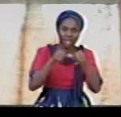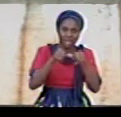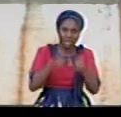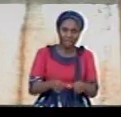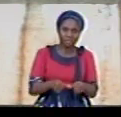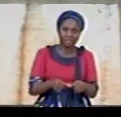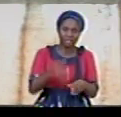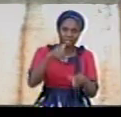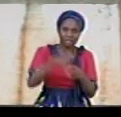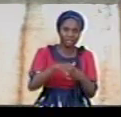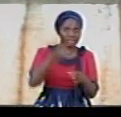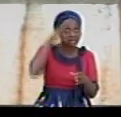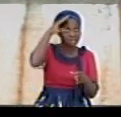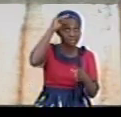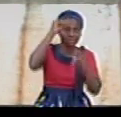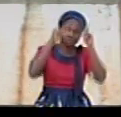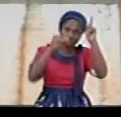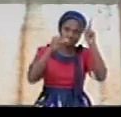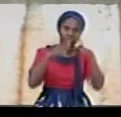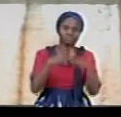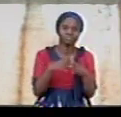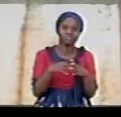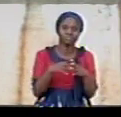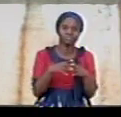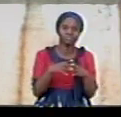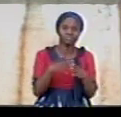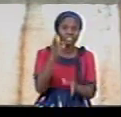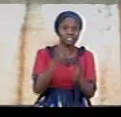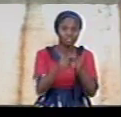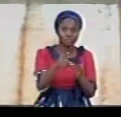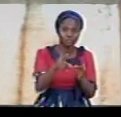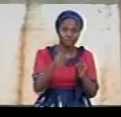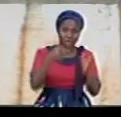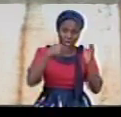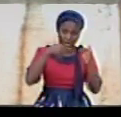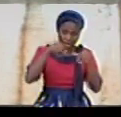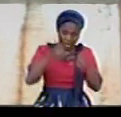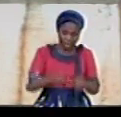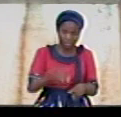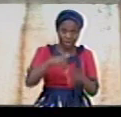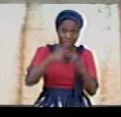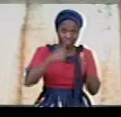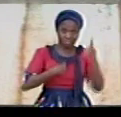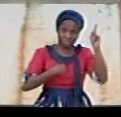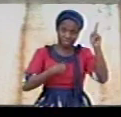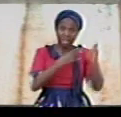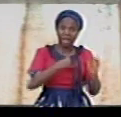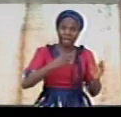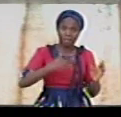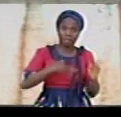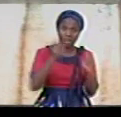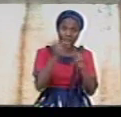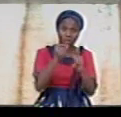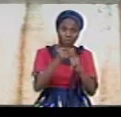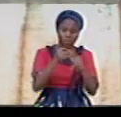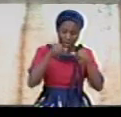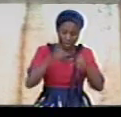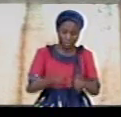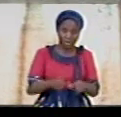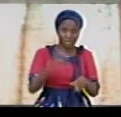Abide in him. If ye abide in me, and my words abide in